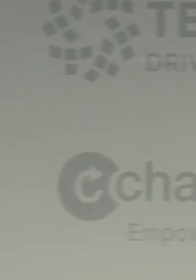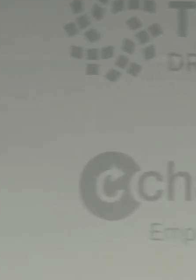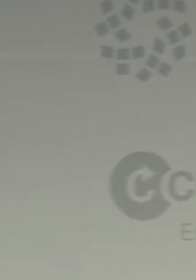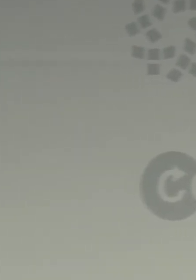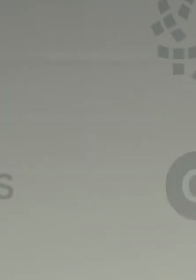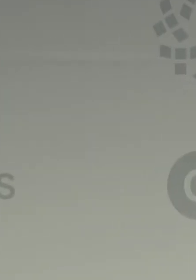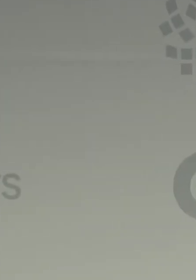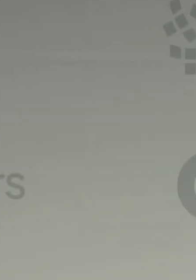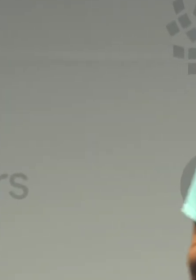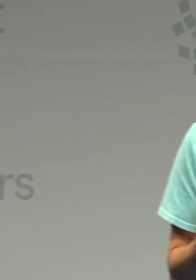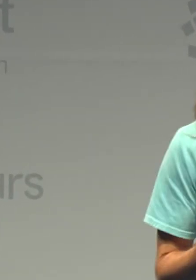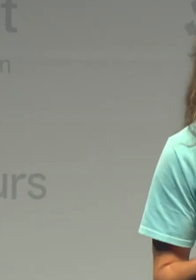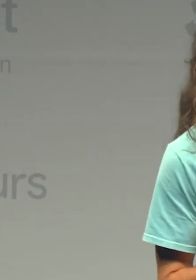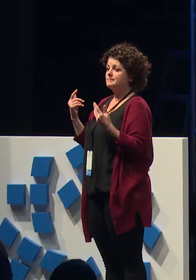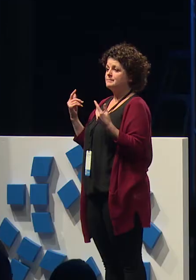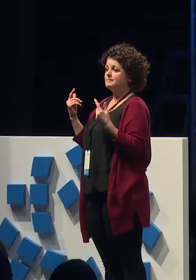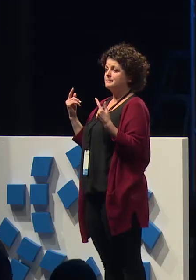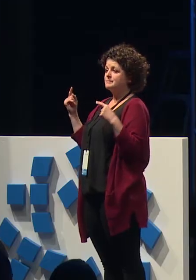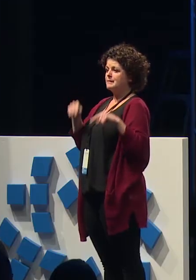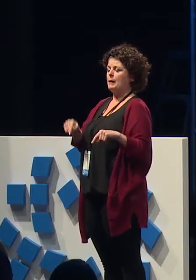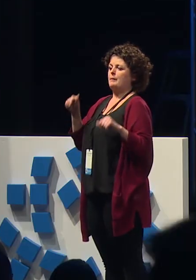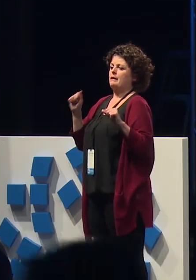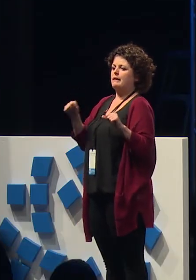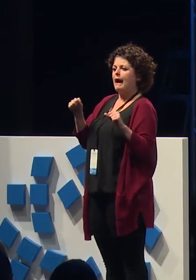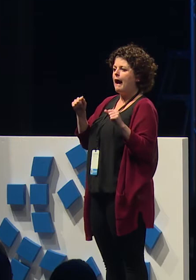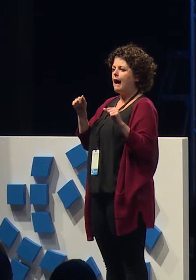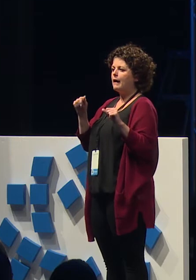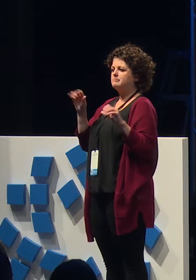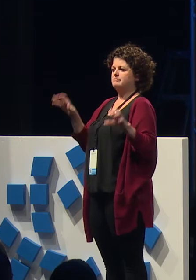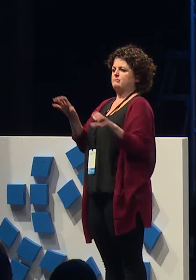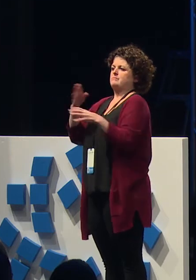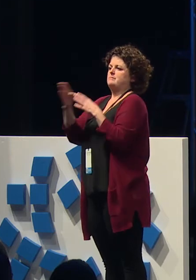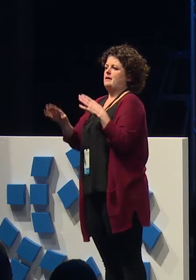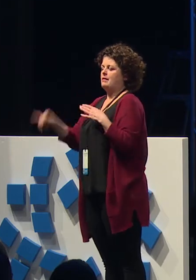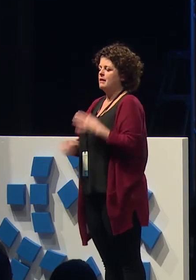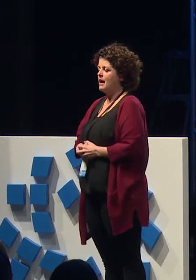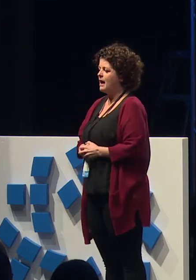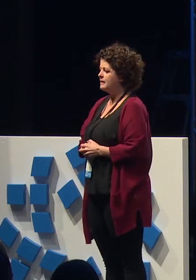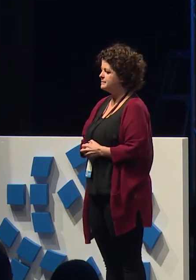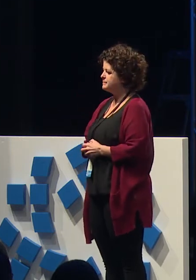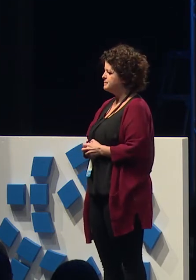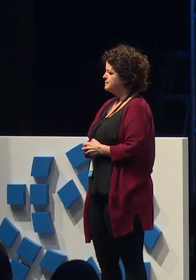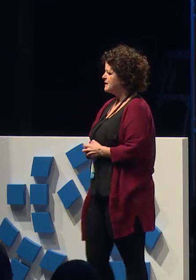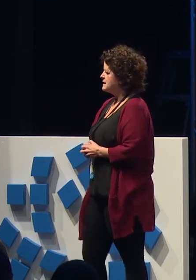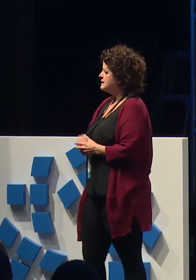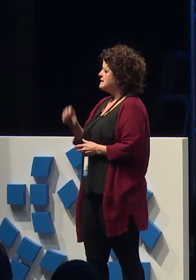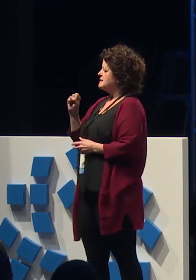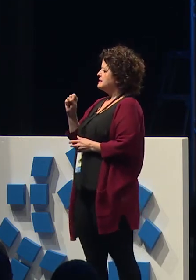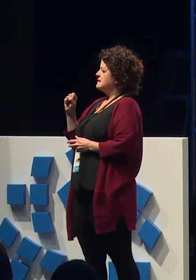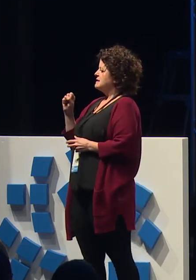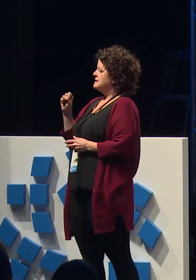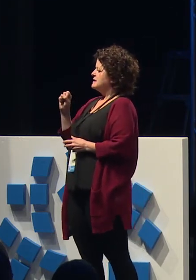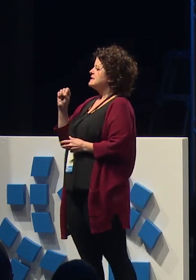that coming out here could make it so some of that could get done. So settler colonialism, really simply defined, is an